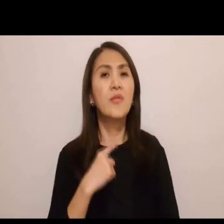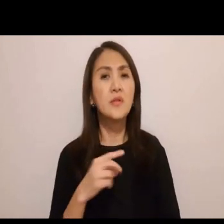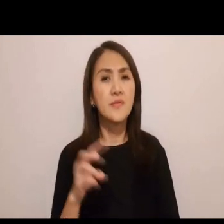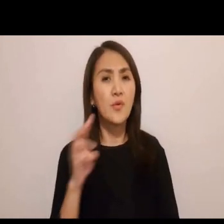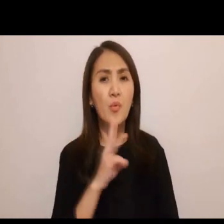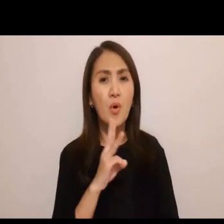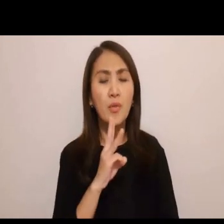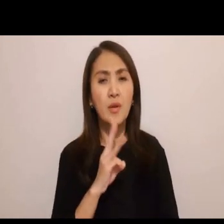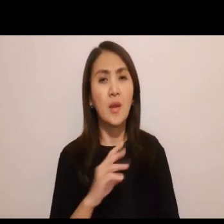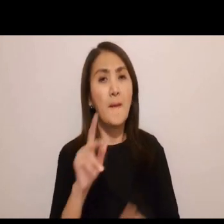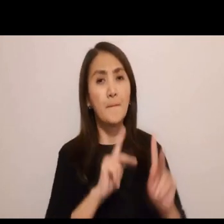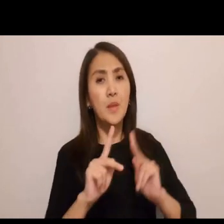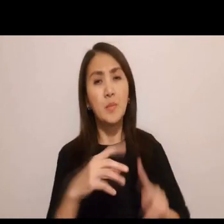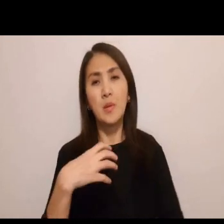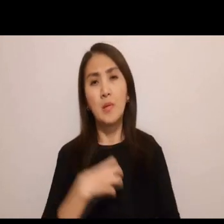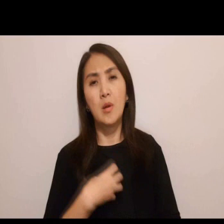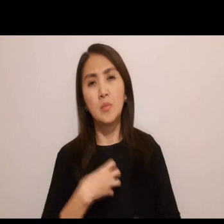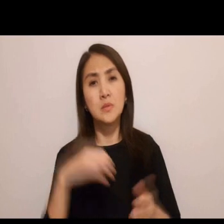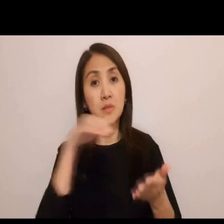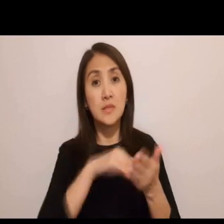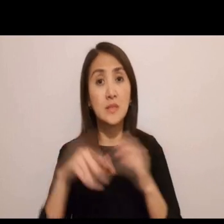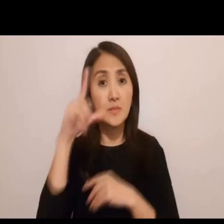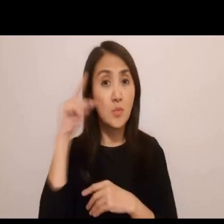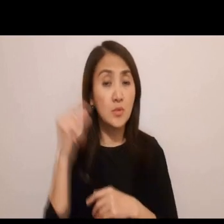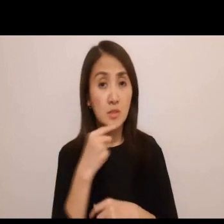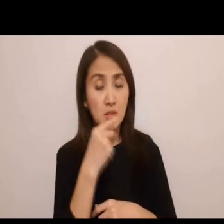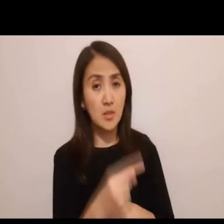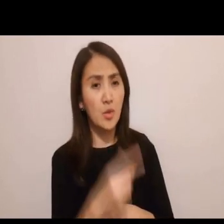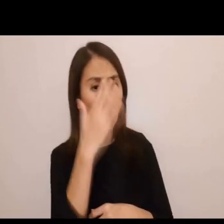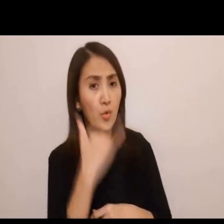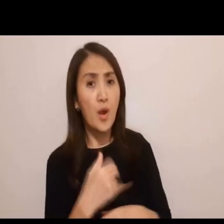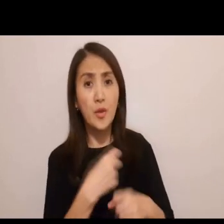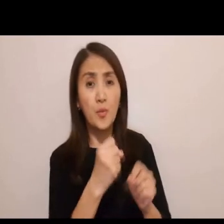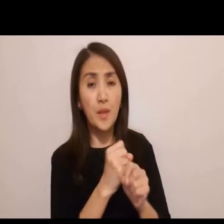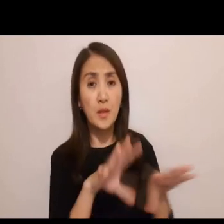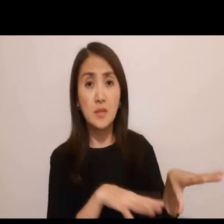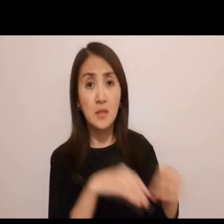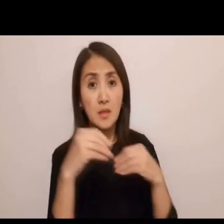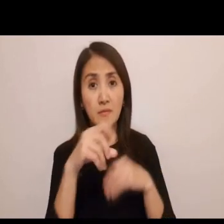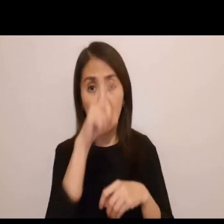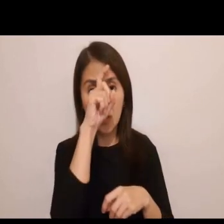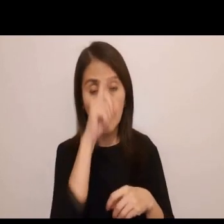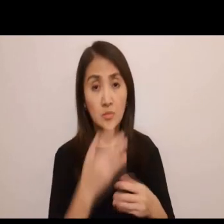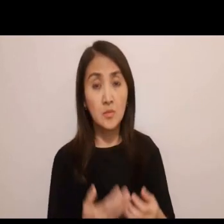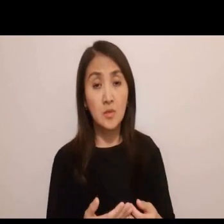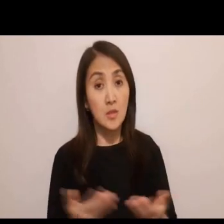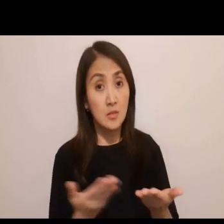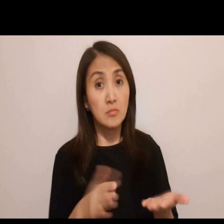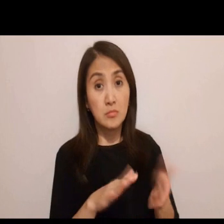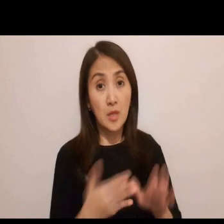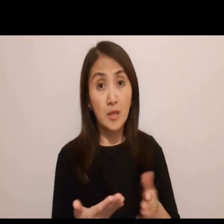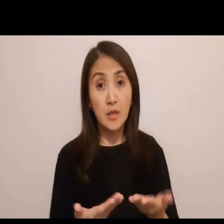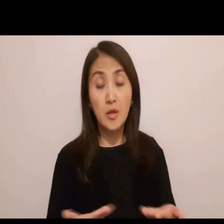thirst for water, the people grumbled against Moses, saying, "Why did you ever make us leave Egypt? Was